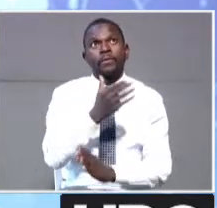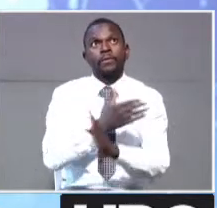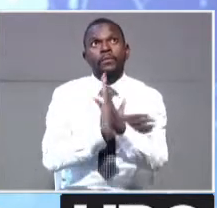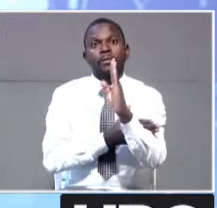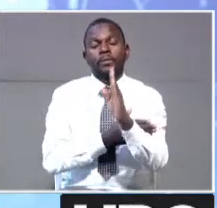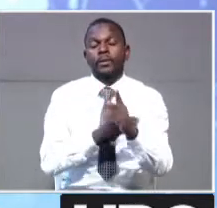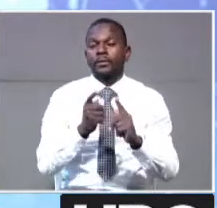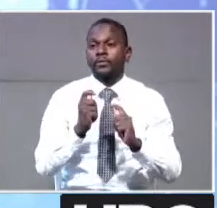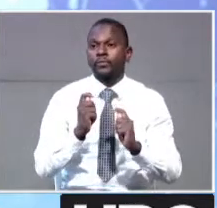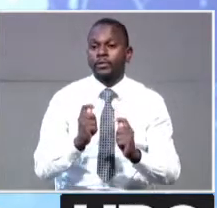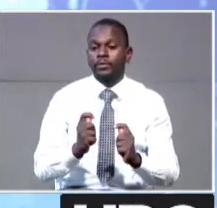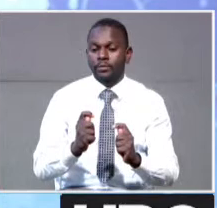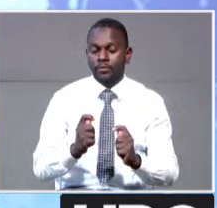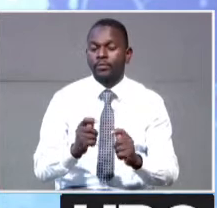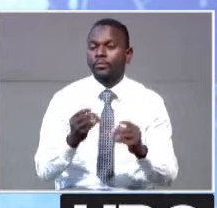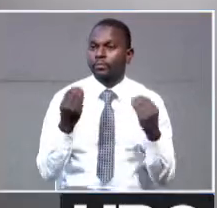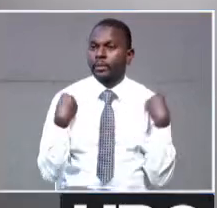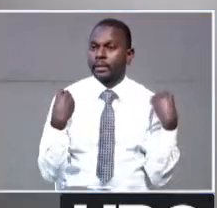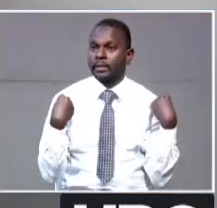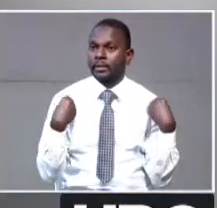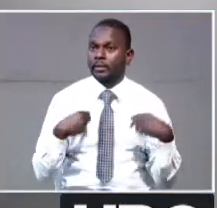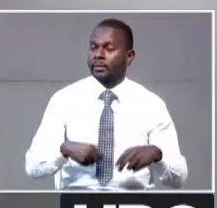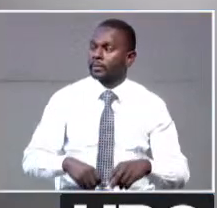traditional practices. These are the details.